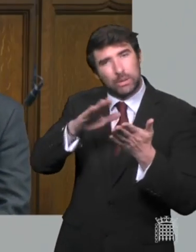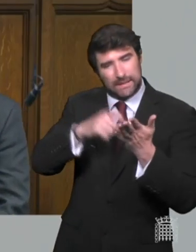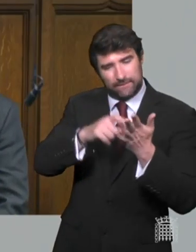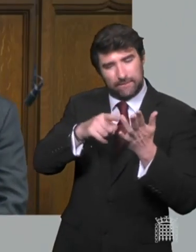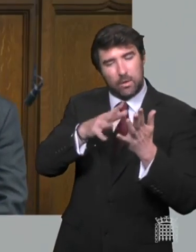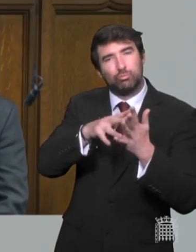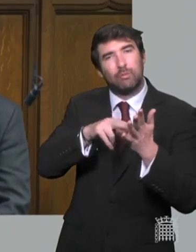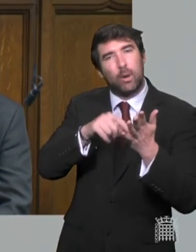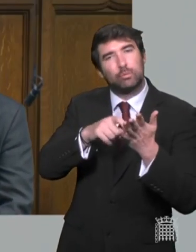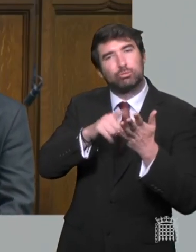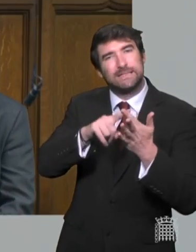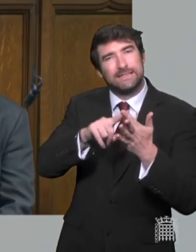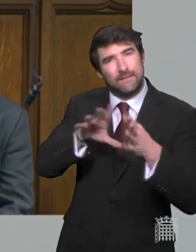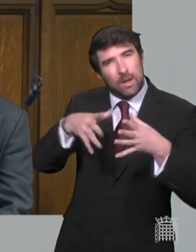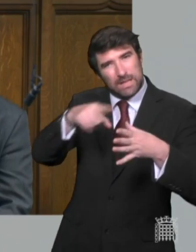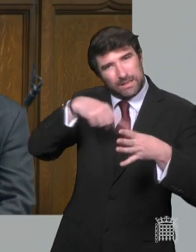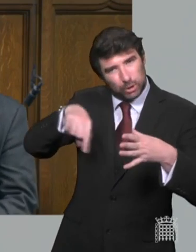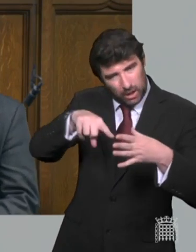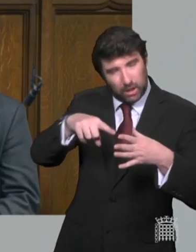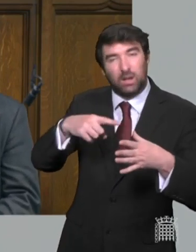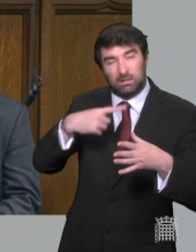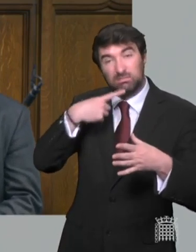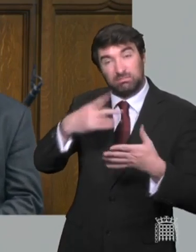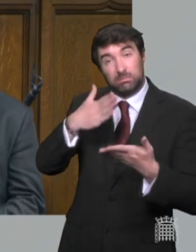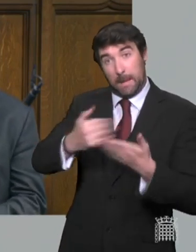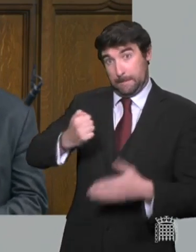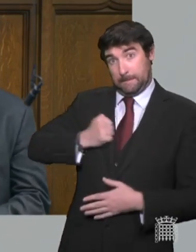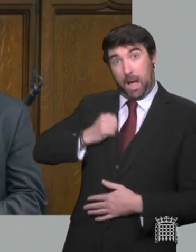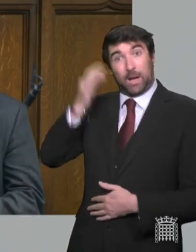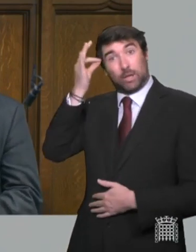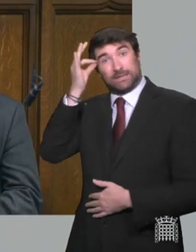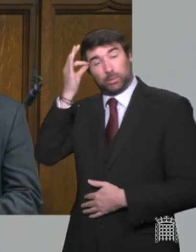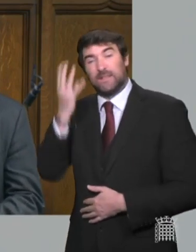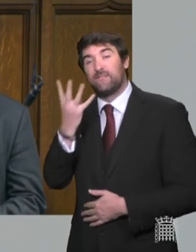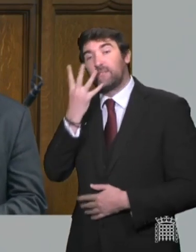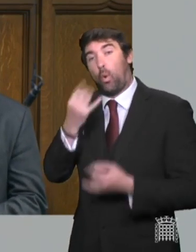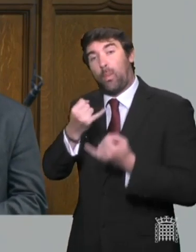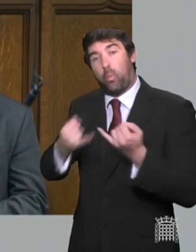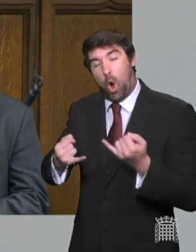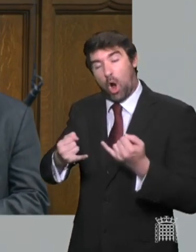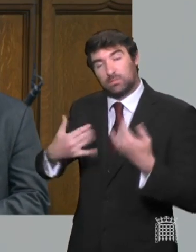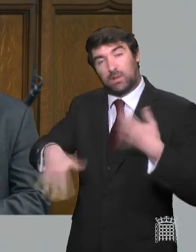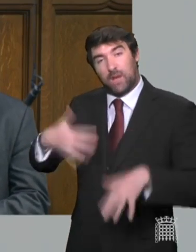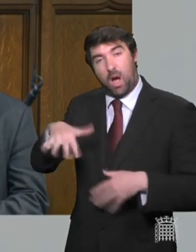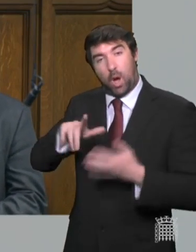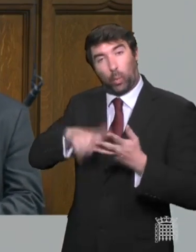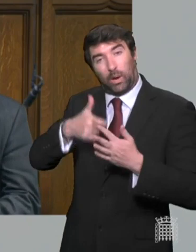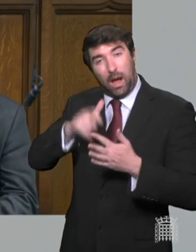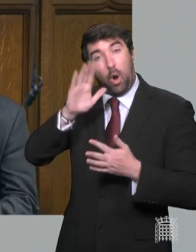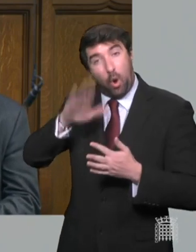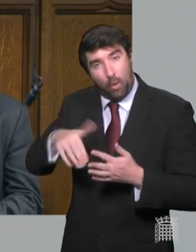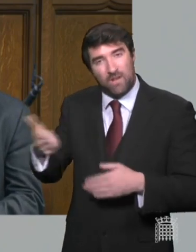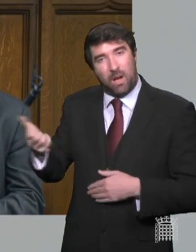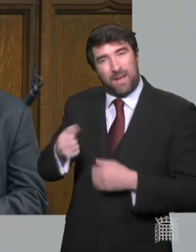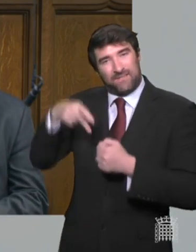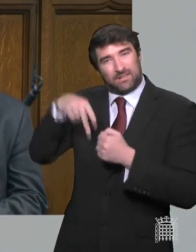most impacted by the cut to working tax credits and universal credit, and it's impacting families that are working in multiple